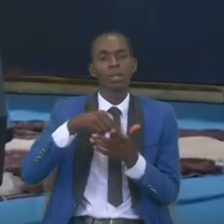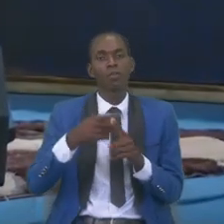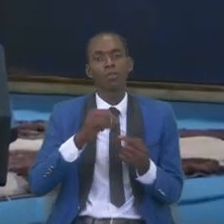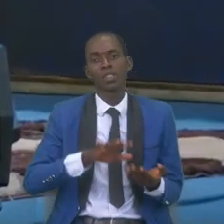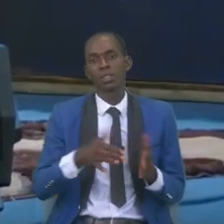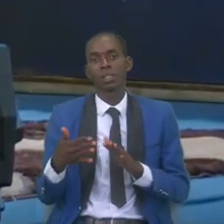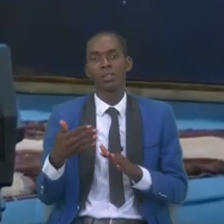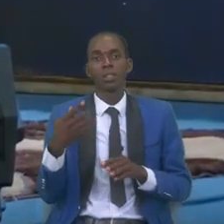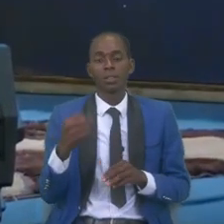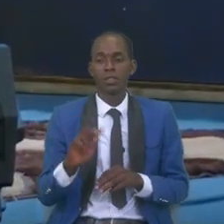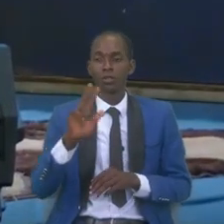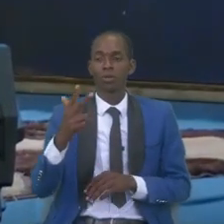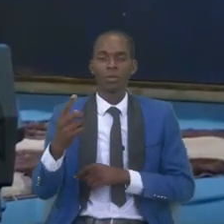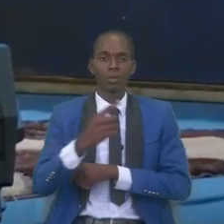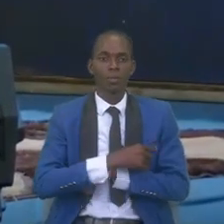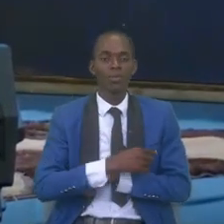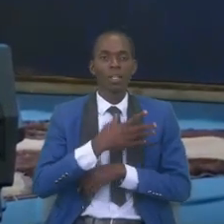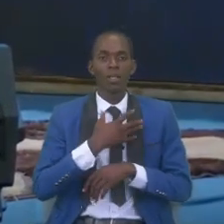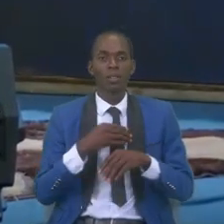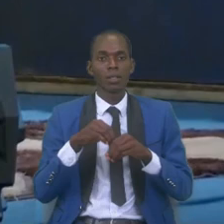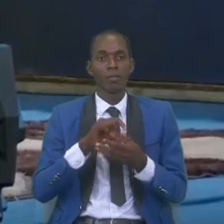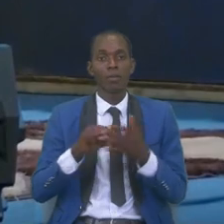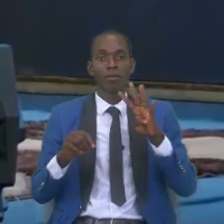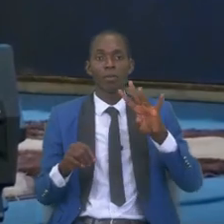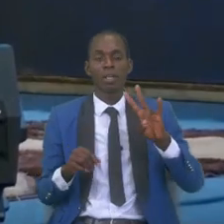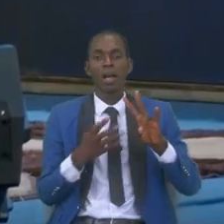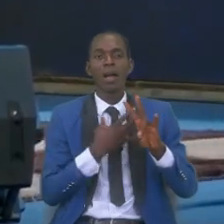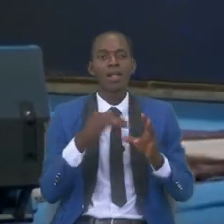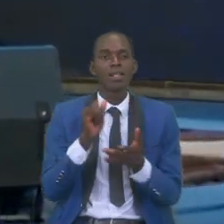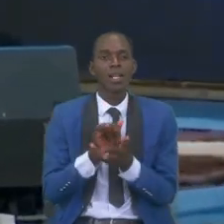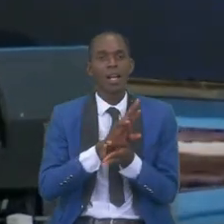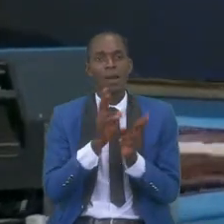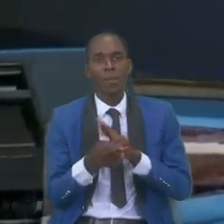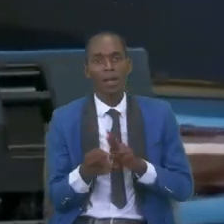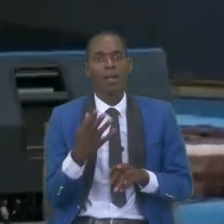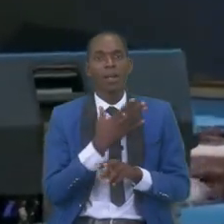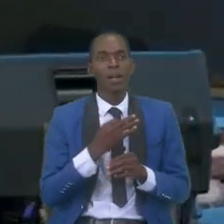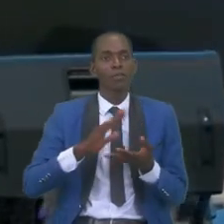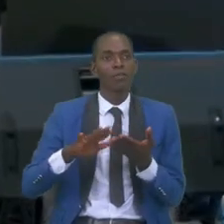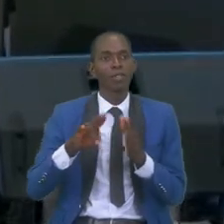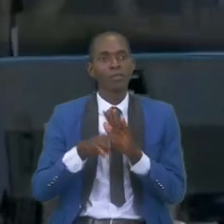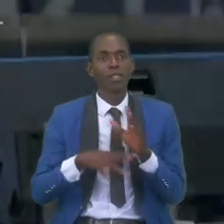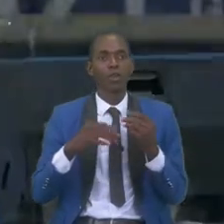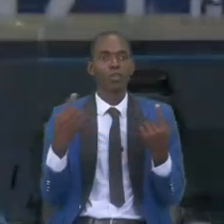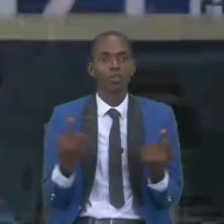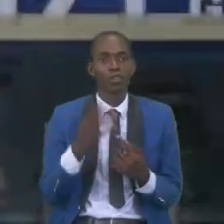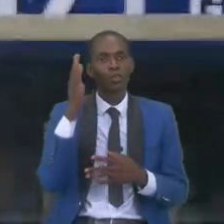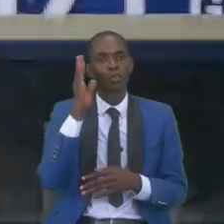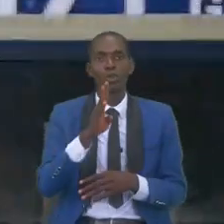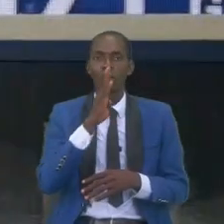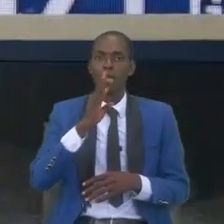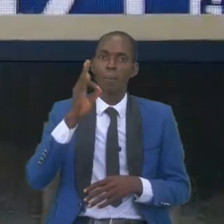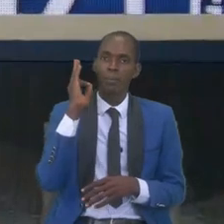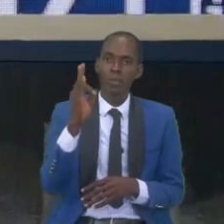verse 47, and that repentance and remission of sins should